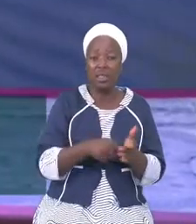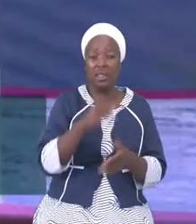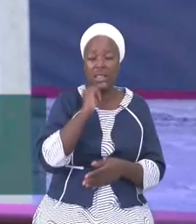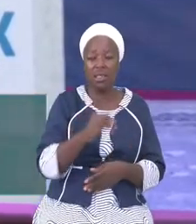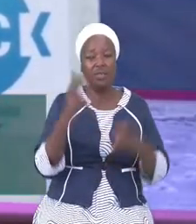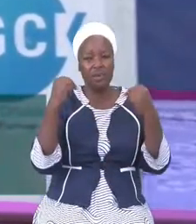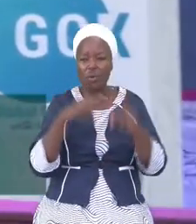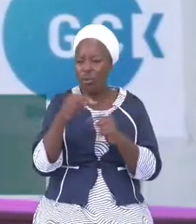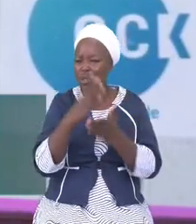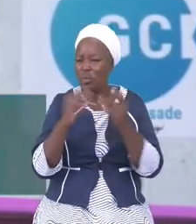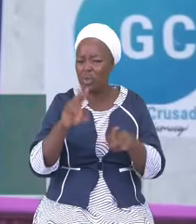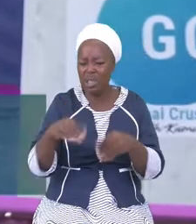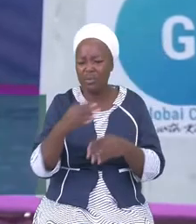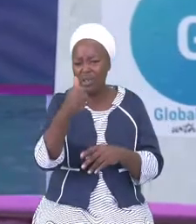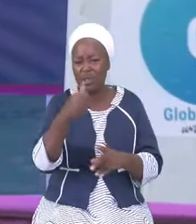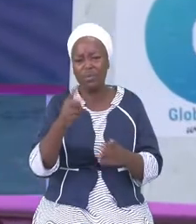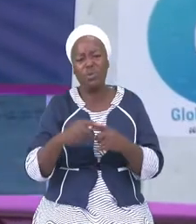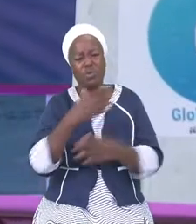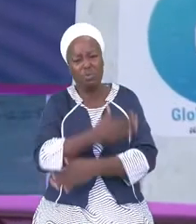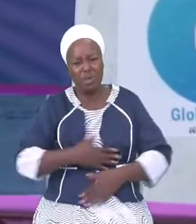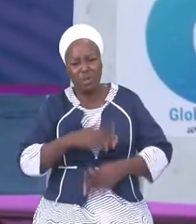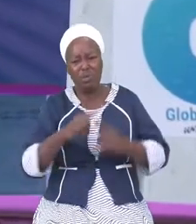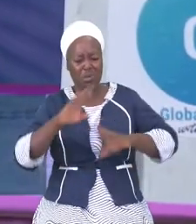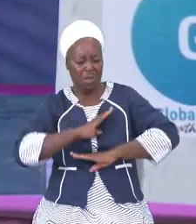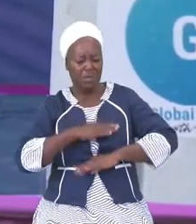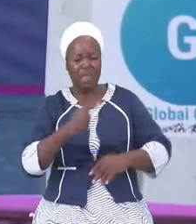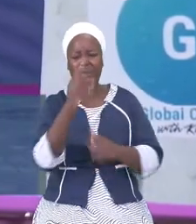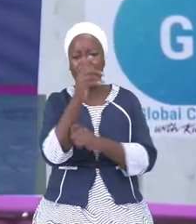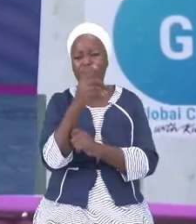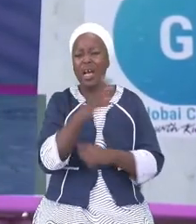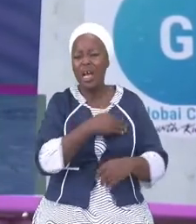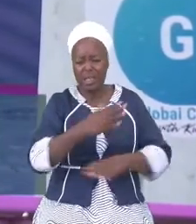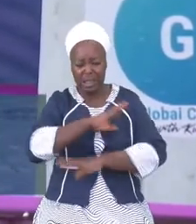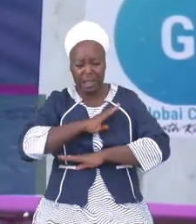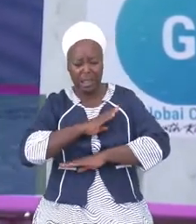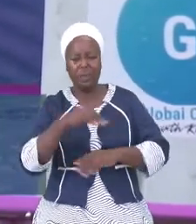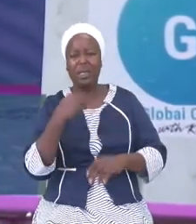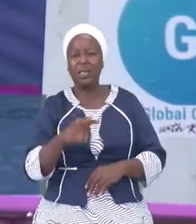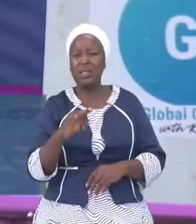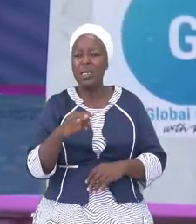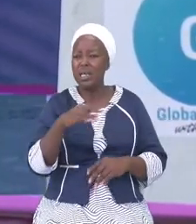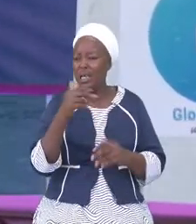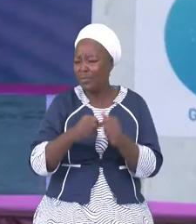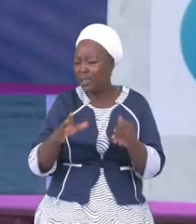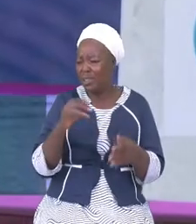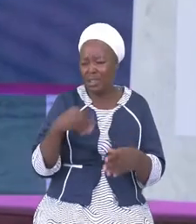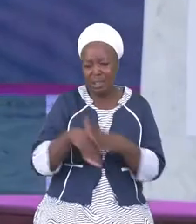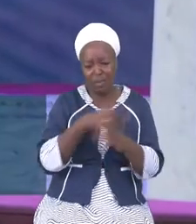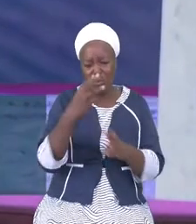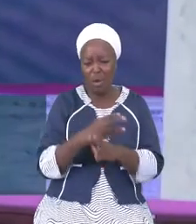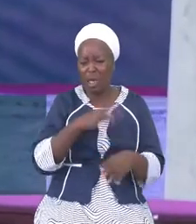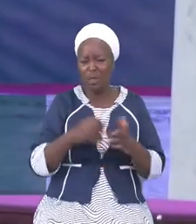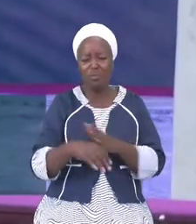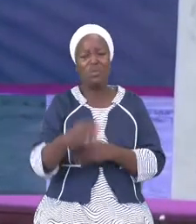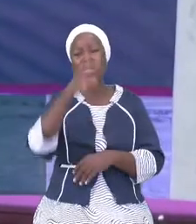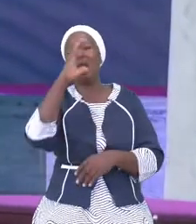to pleasure, to satisfy the flesh, and to satisfy the taste bud with the alcohol, with